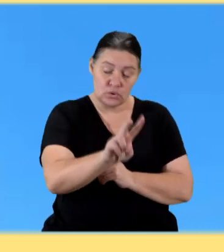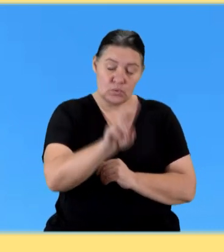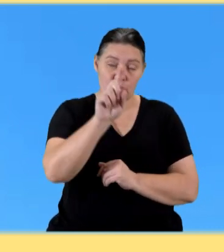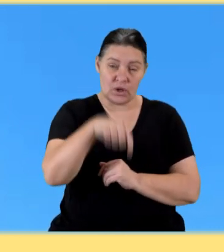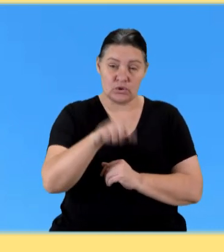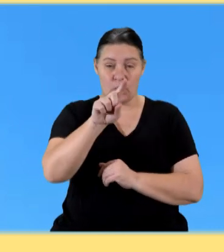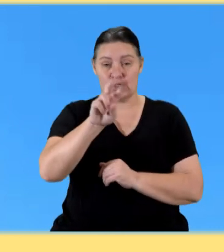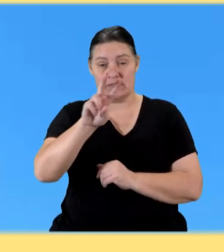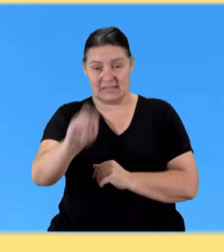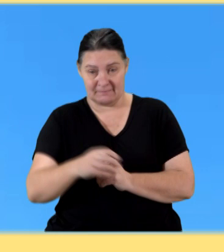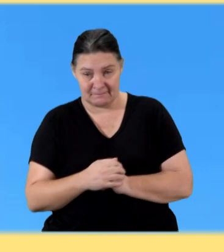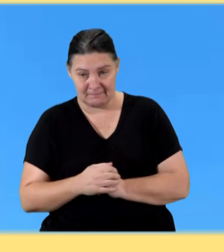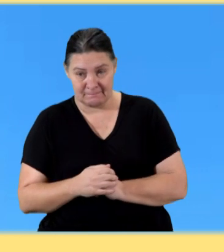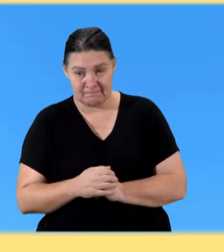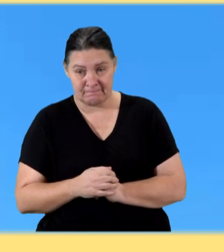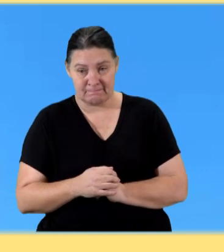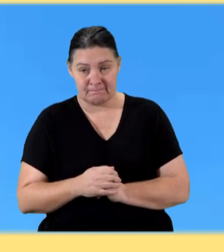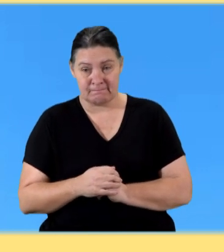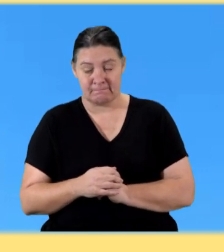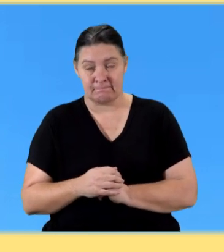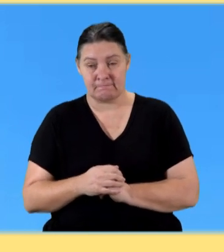2,120. Let's quickly go to the next one then.